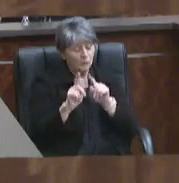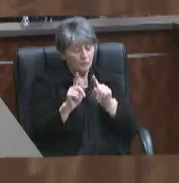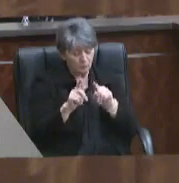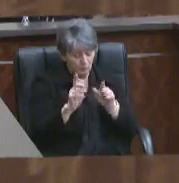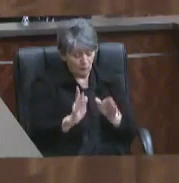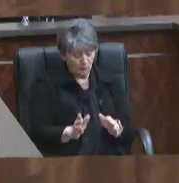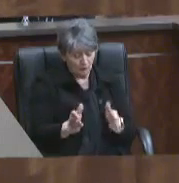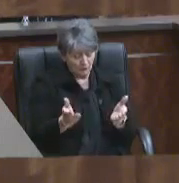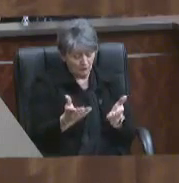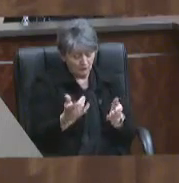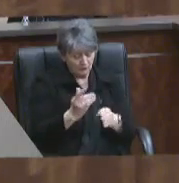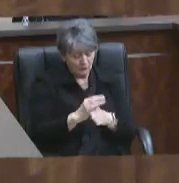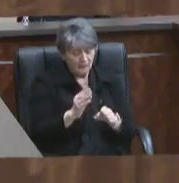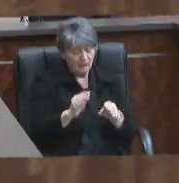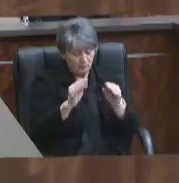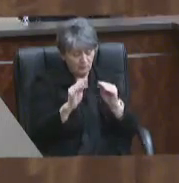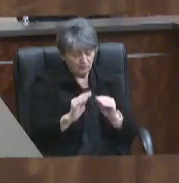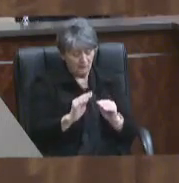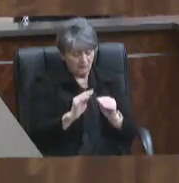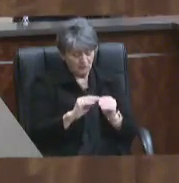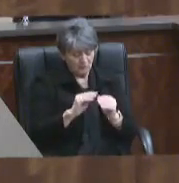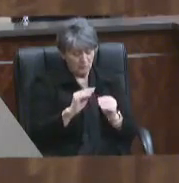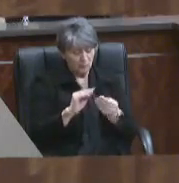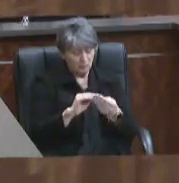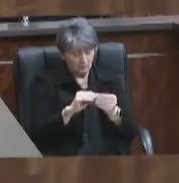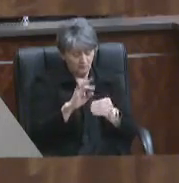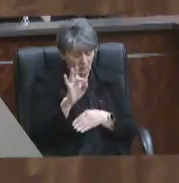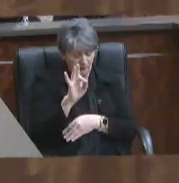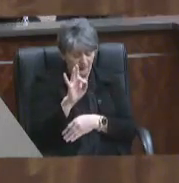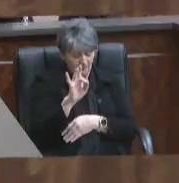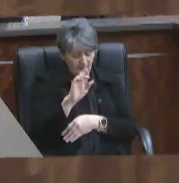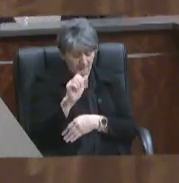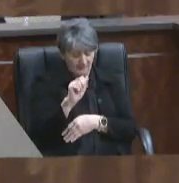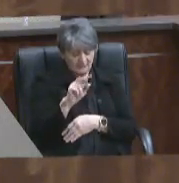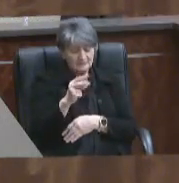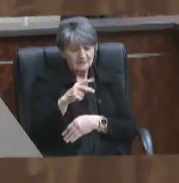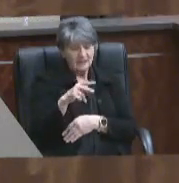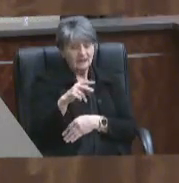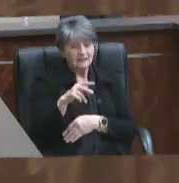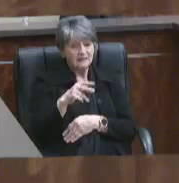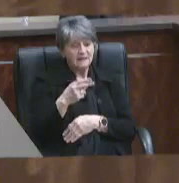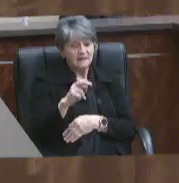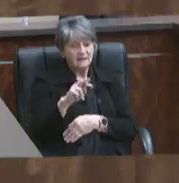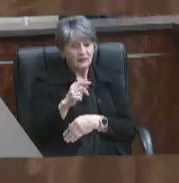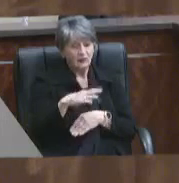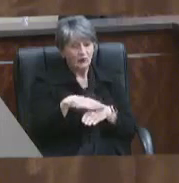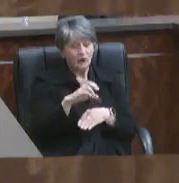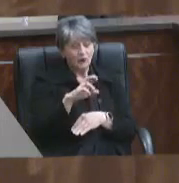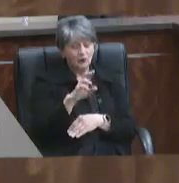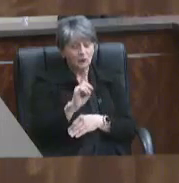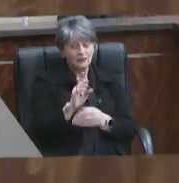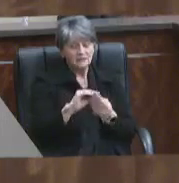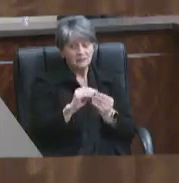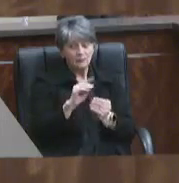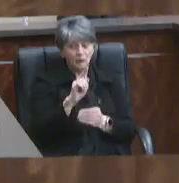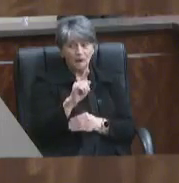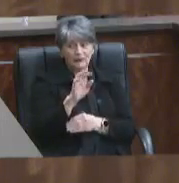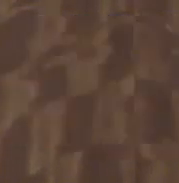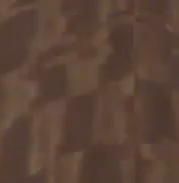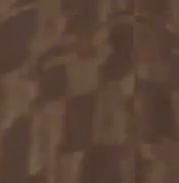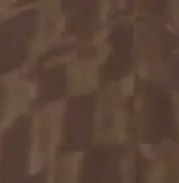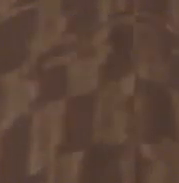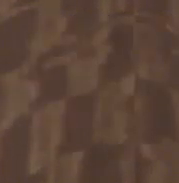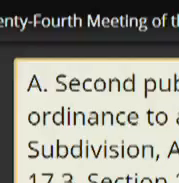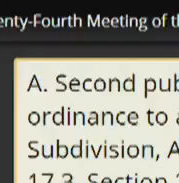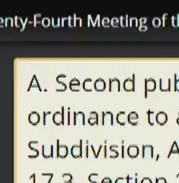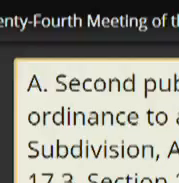item 8A. Second public hearing with possible action on ordinance number 1935, text amendment